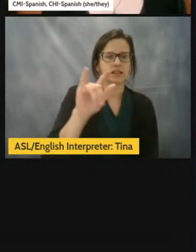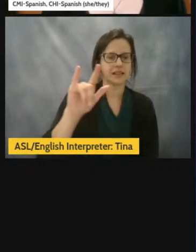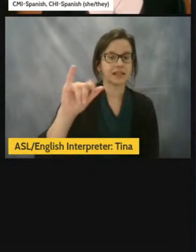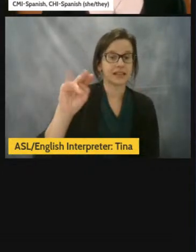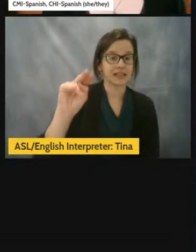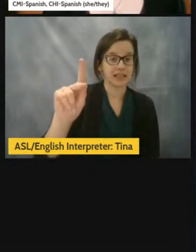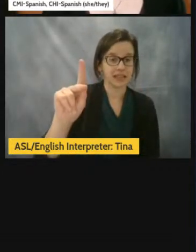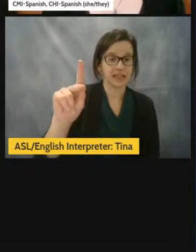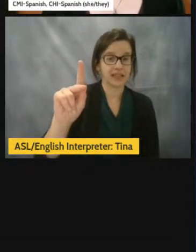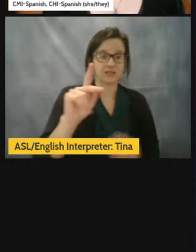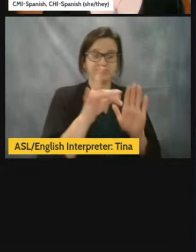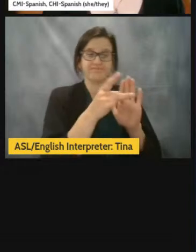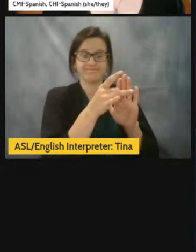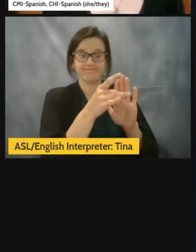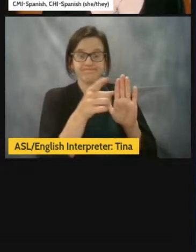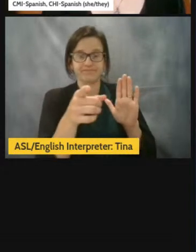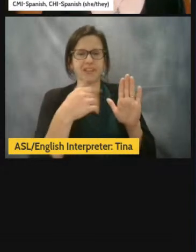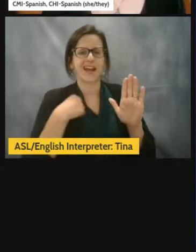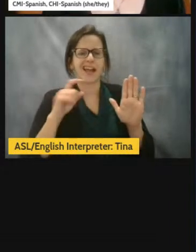Sorry.